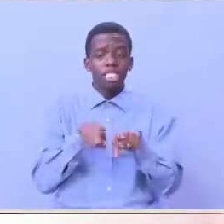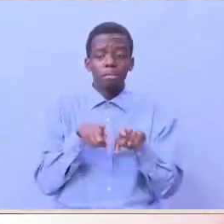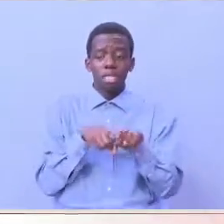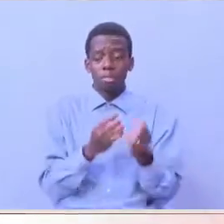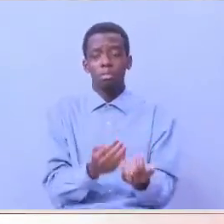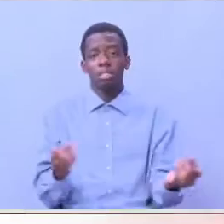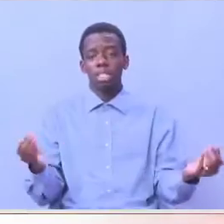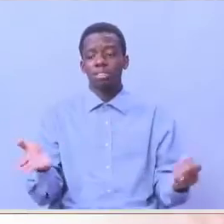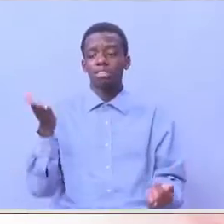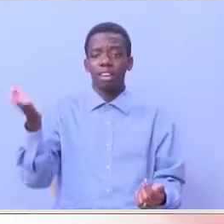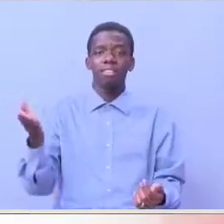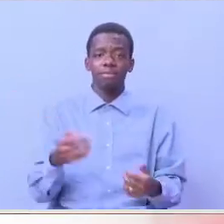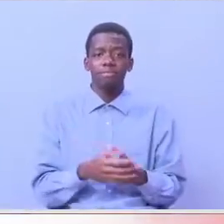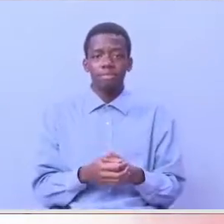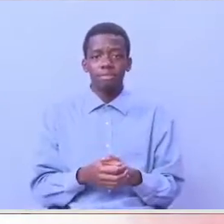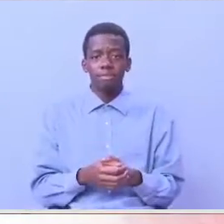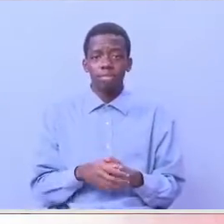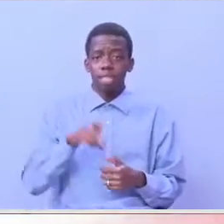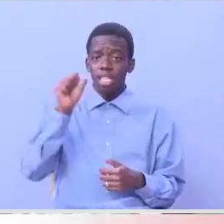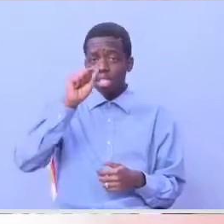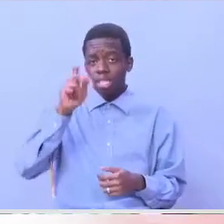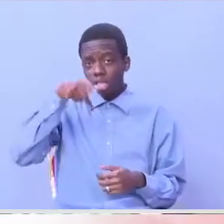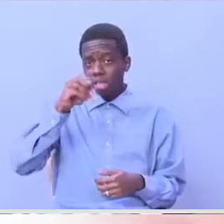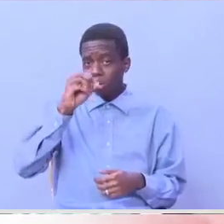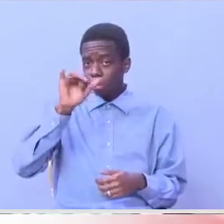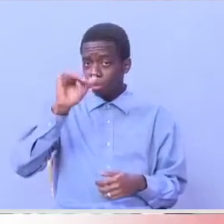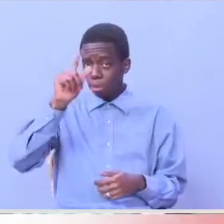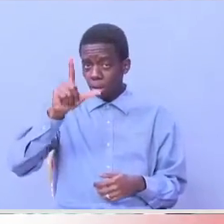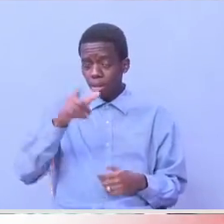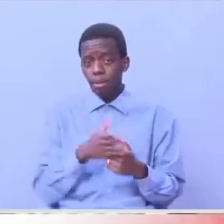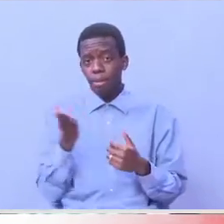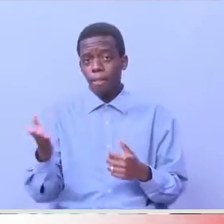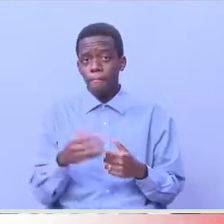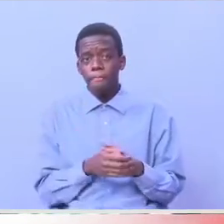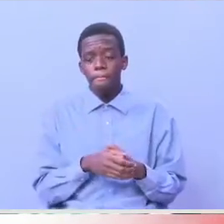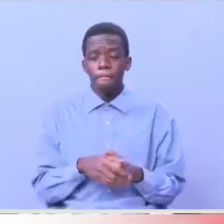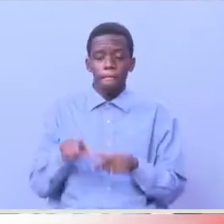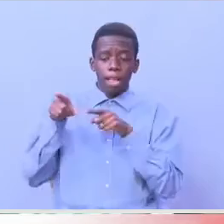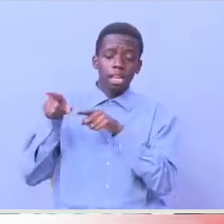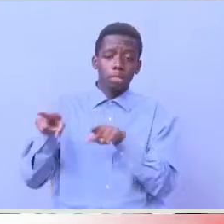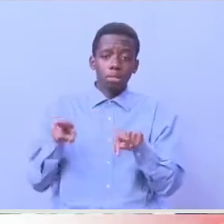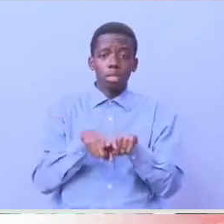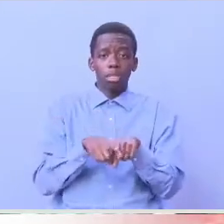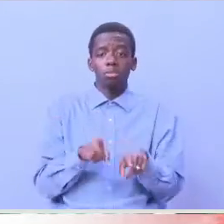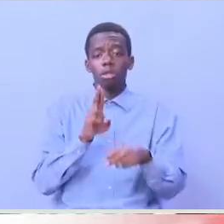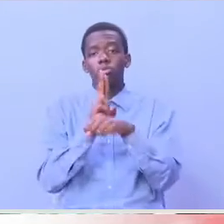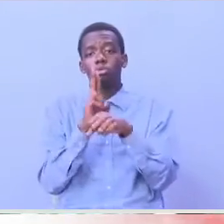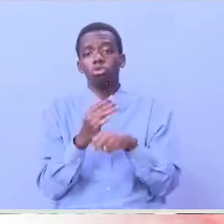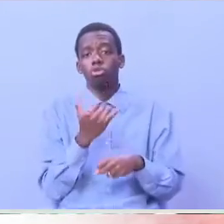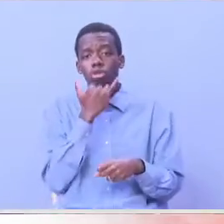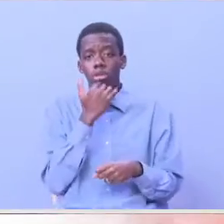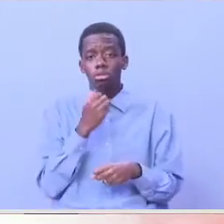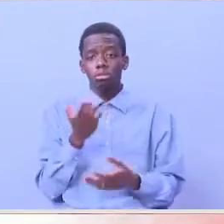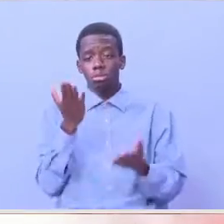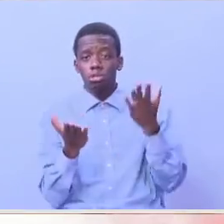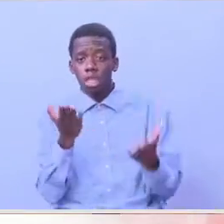dictating market prices to the disadvantage of farmers. They are also accused of using wrong scales in weighing the produce. Hapa tuko